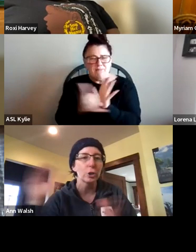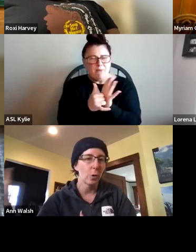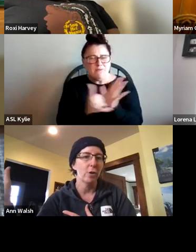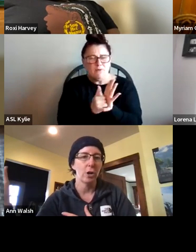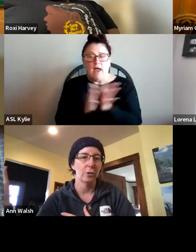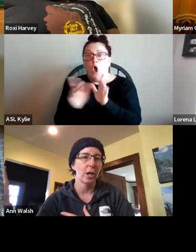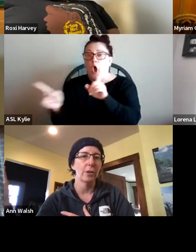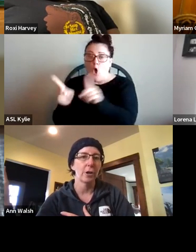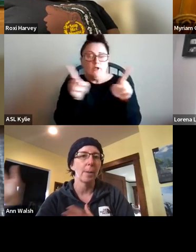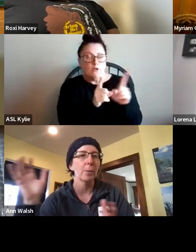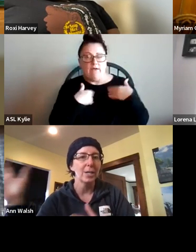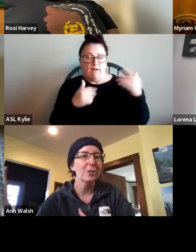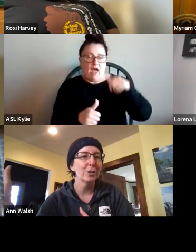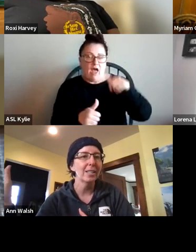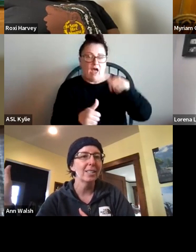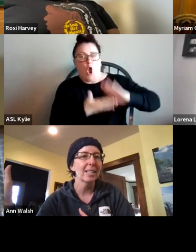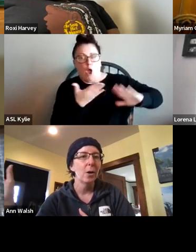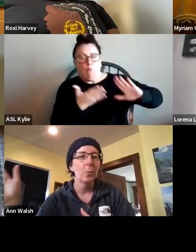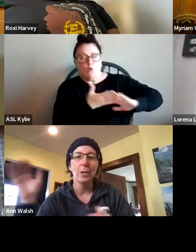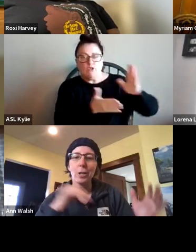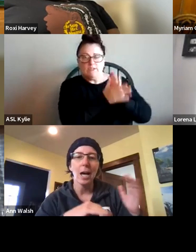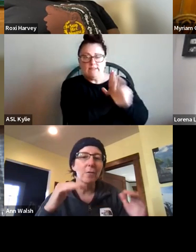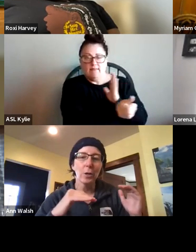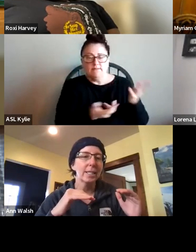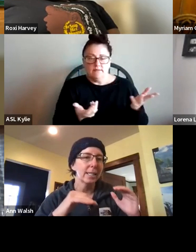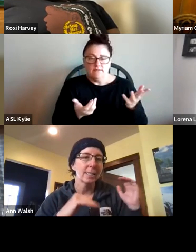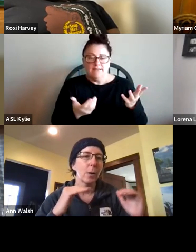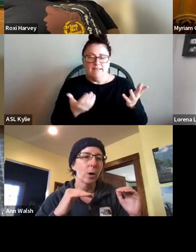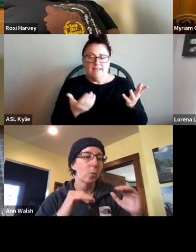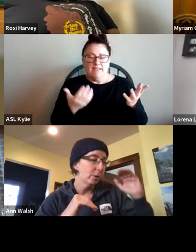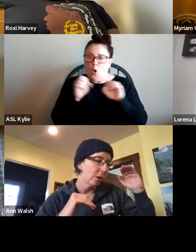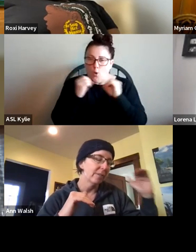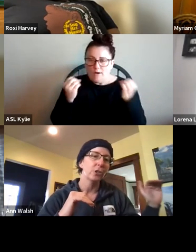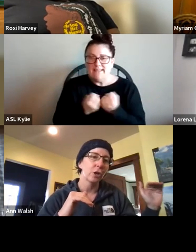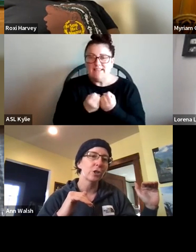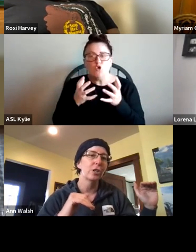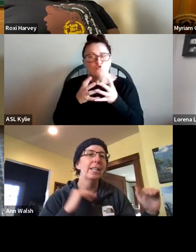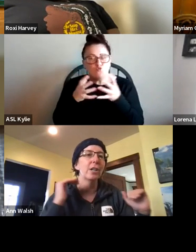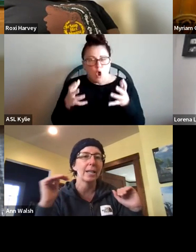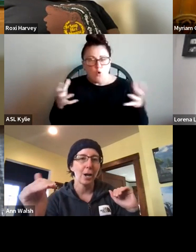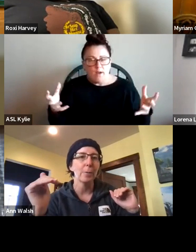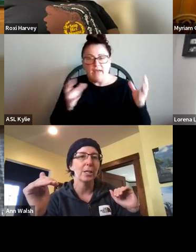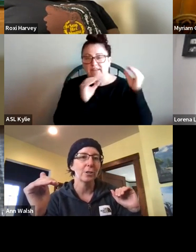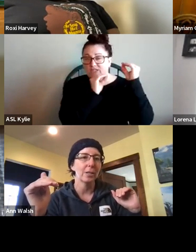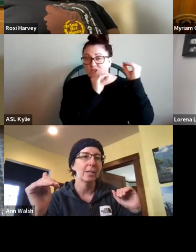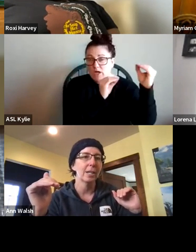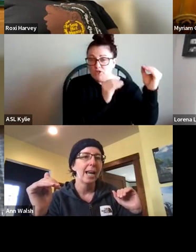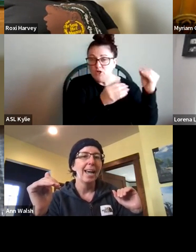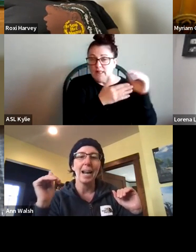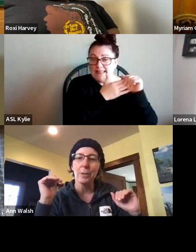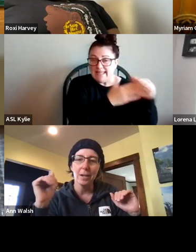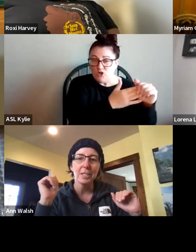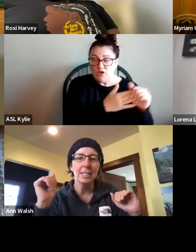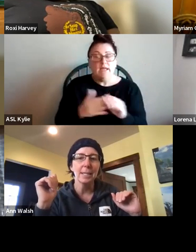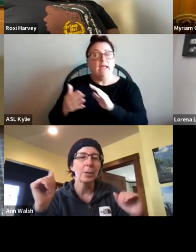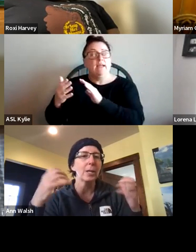somebody to also have all those other operational skills. We know a lot of organizations that work well when you have an instructional leader and an operational leader.